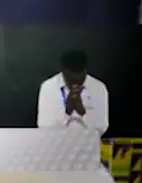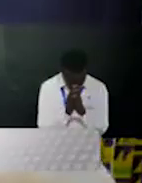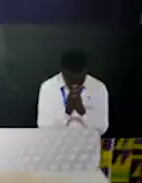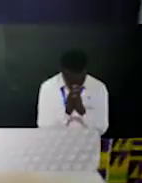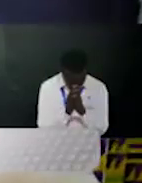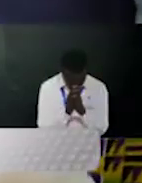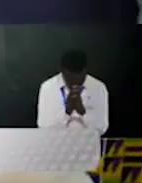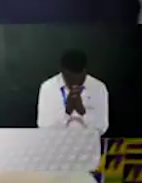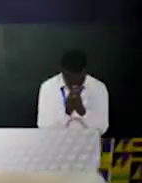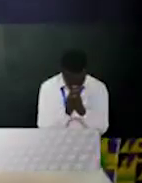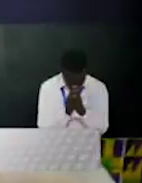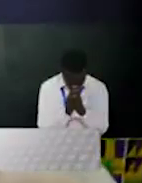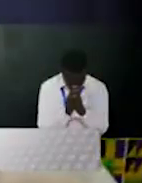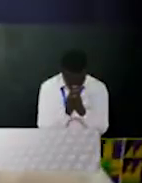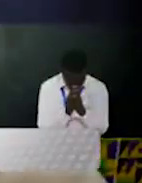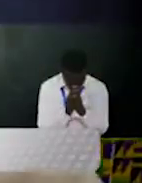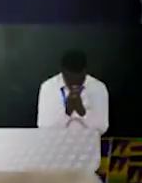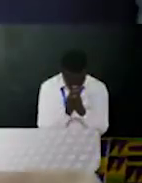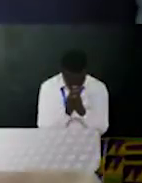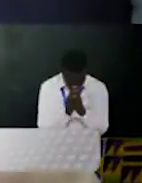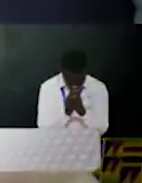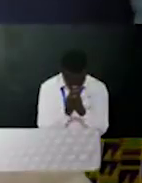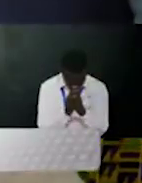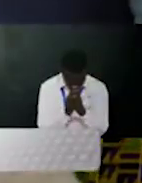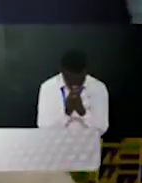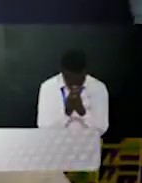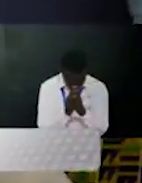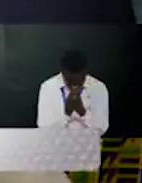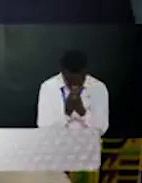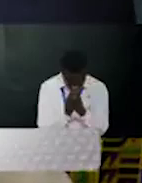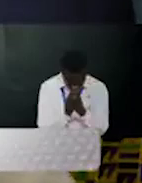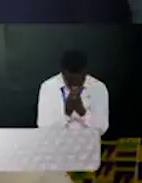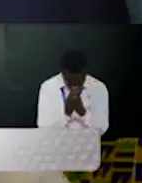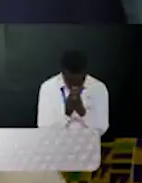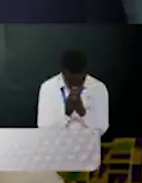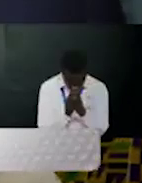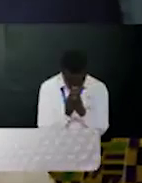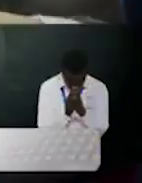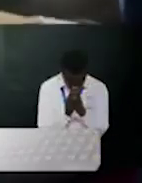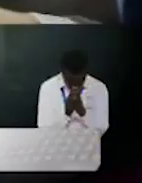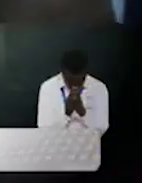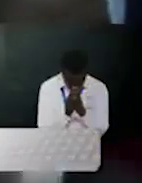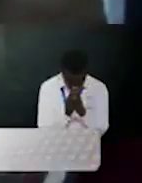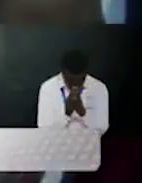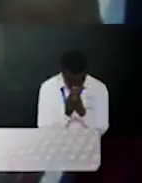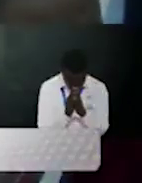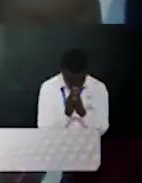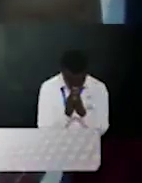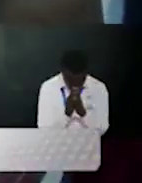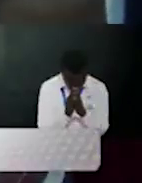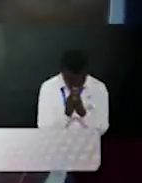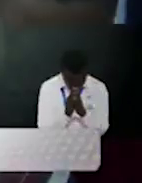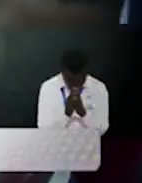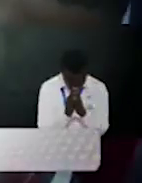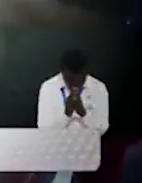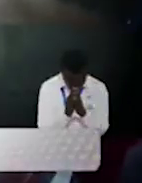Jesus, in the name of Jesus, Father, that you breathe upon this thing, that if as we begin to